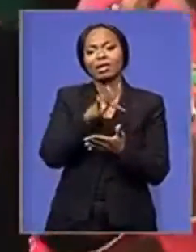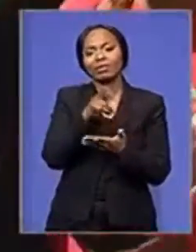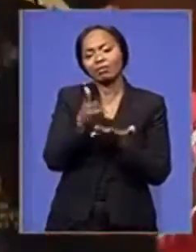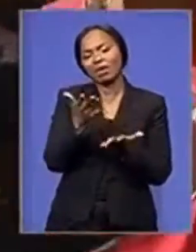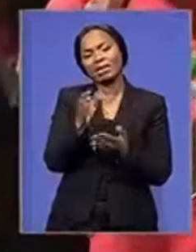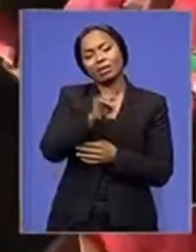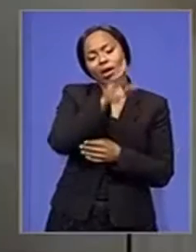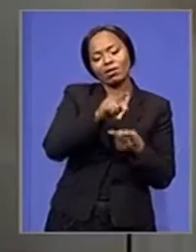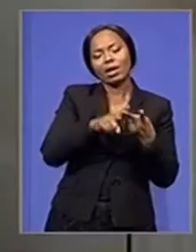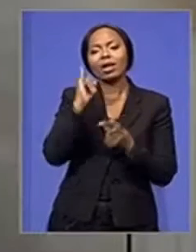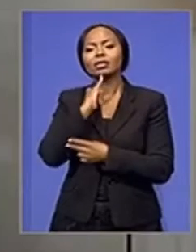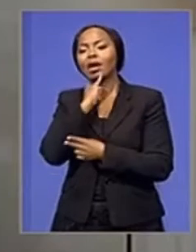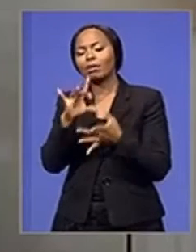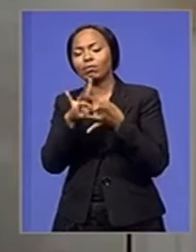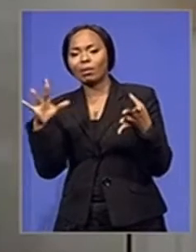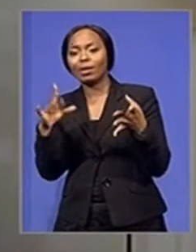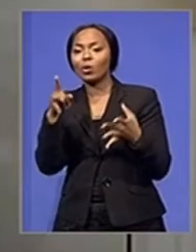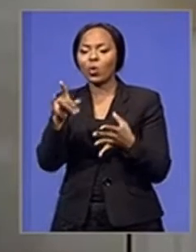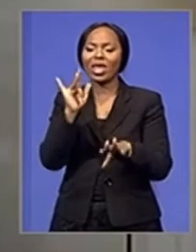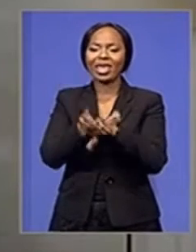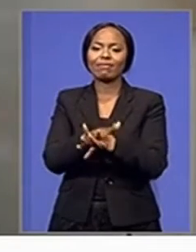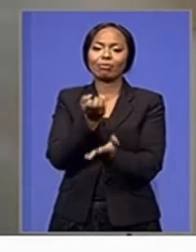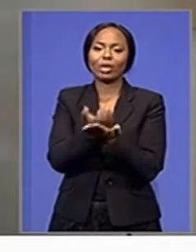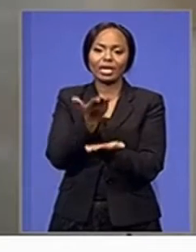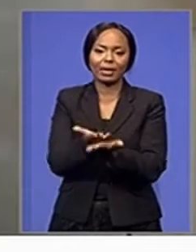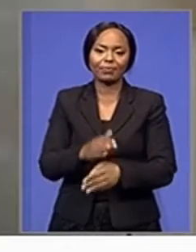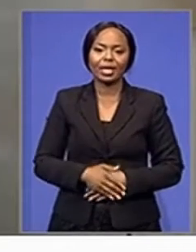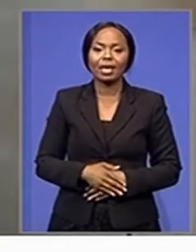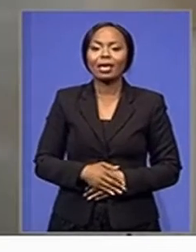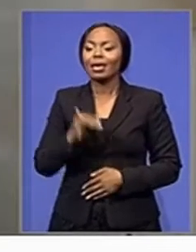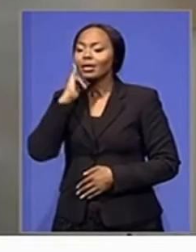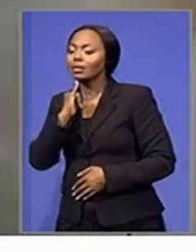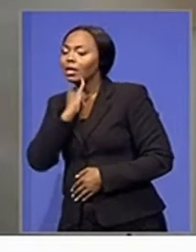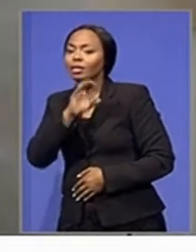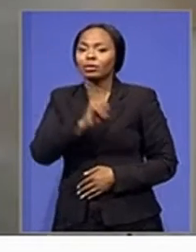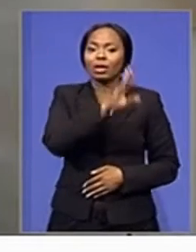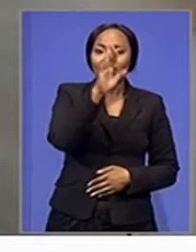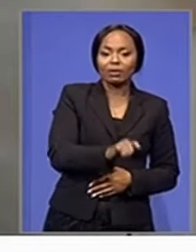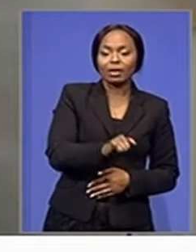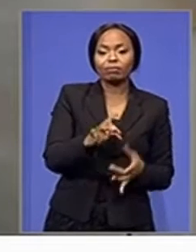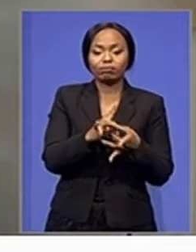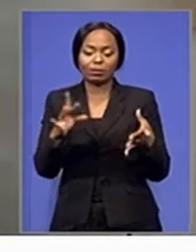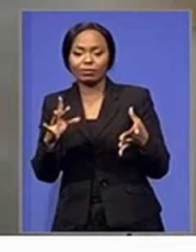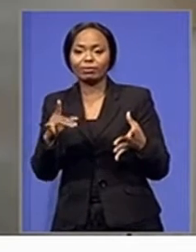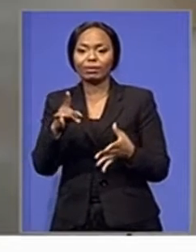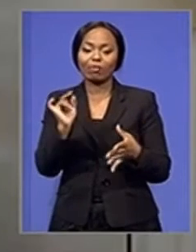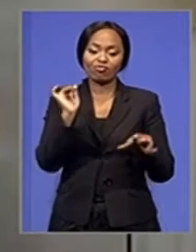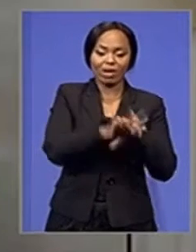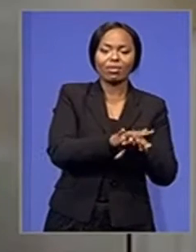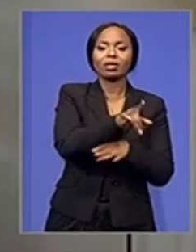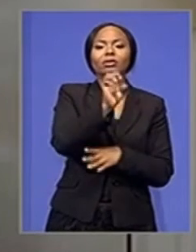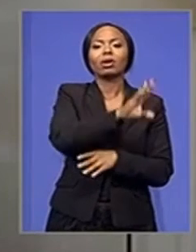ka fedisiwa. Reduce diplomatic statuses between Israel and South Africa. This ultimately will only hurt South